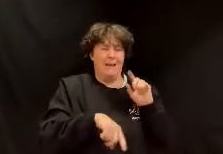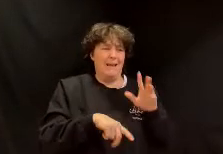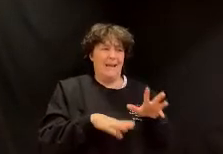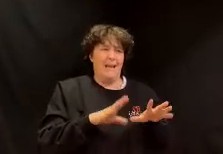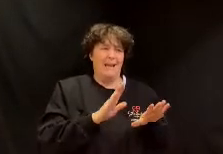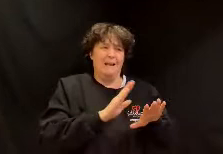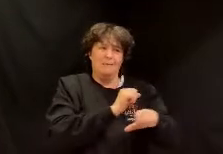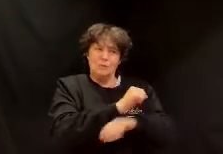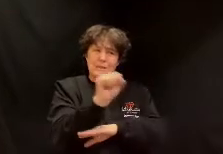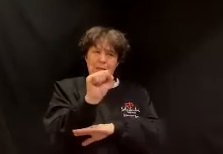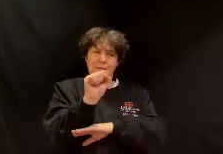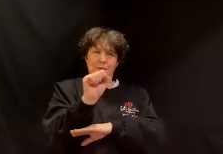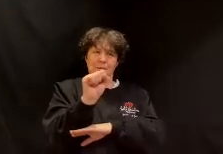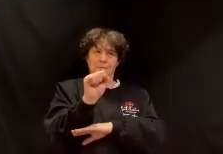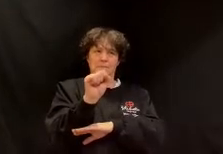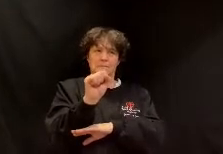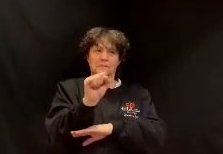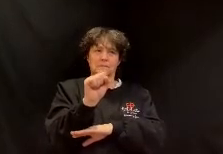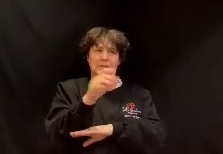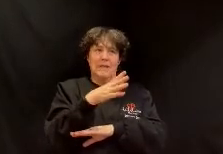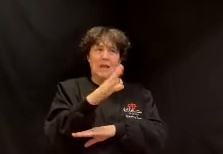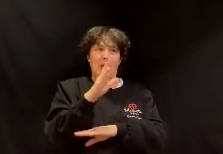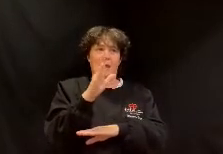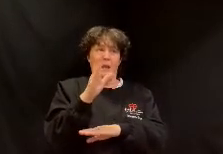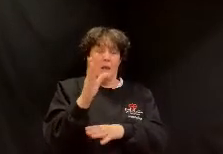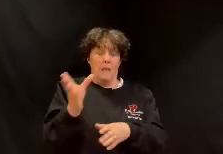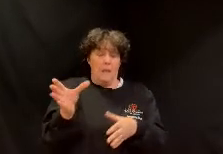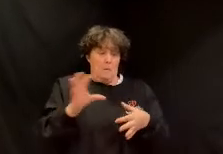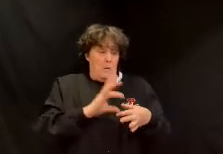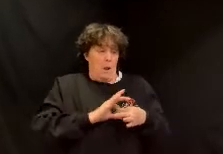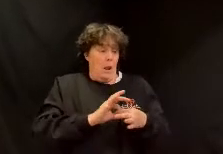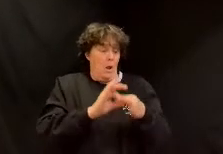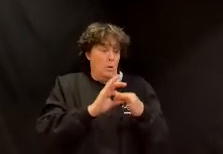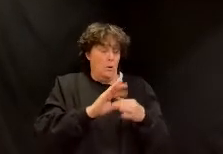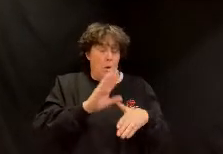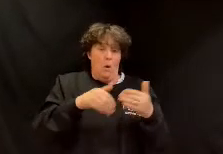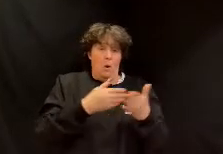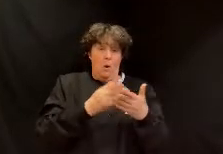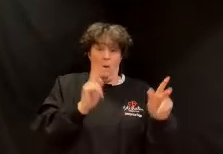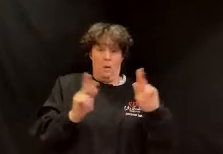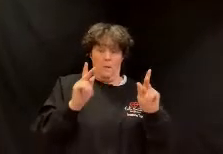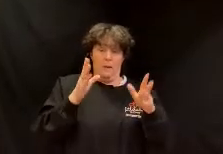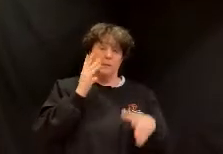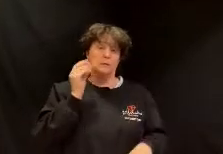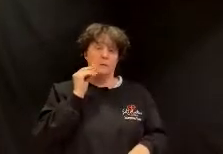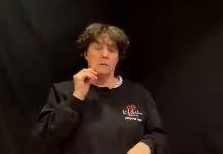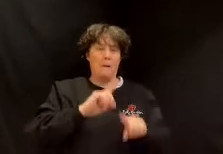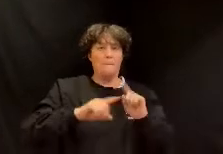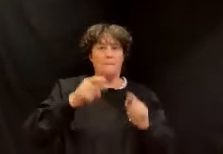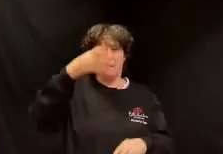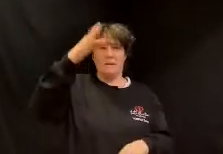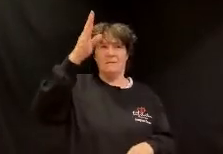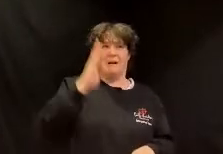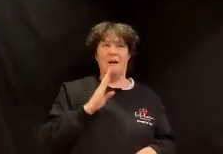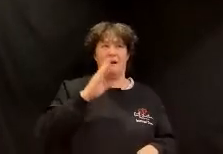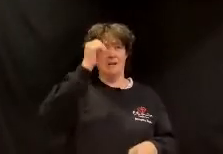adapted. Let me just go to, yeah. And belonging to human experience, as such as man can bear. But God is what?